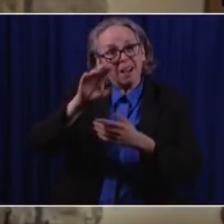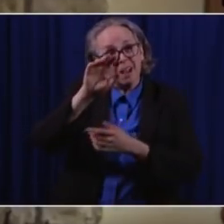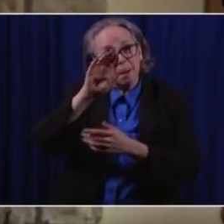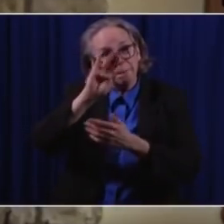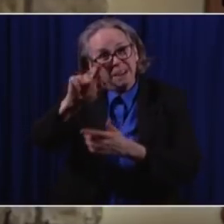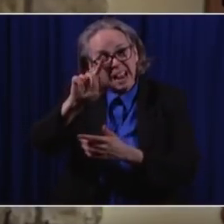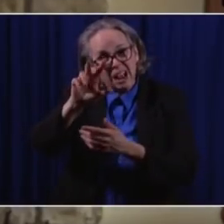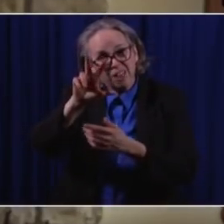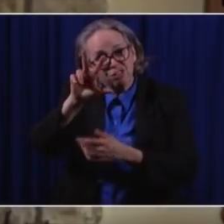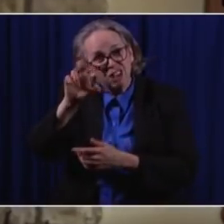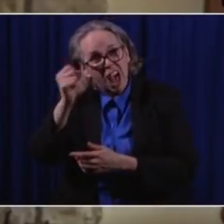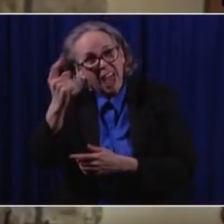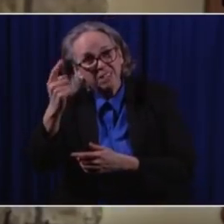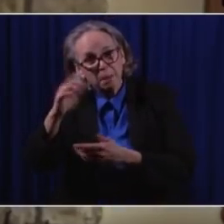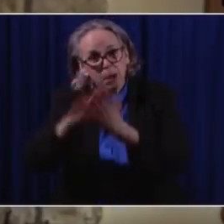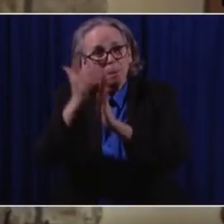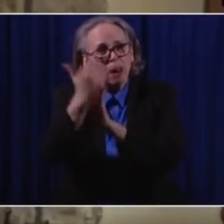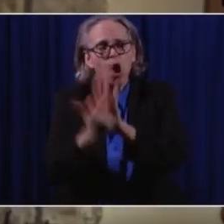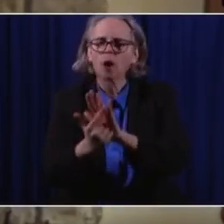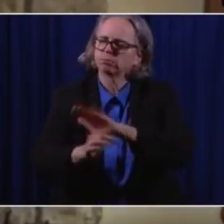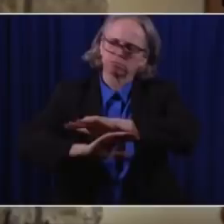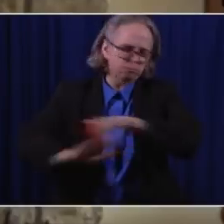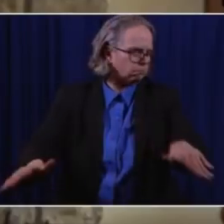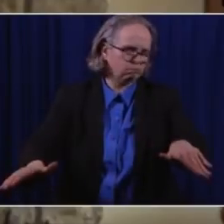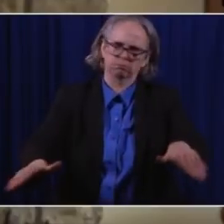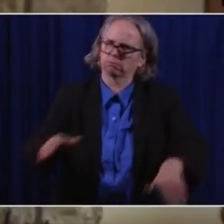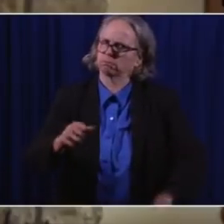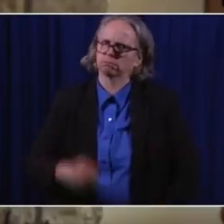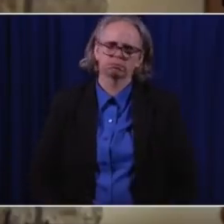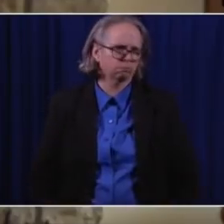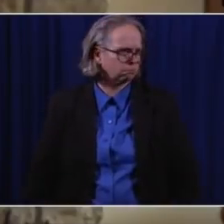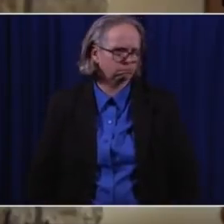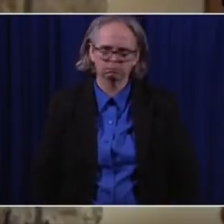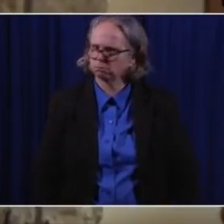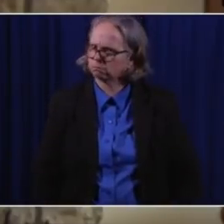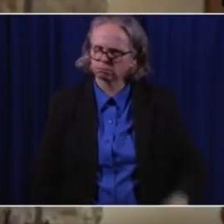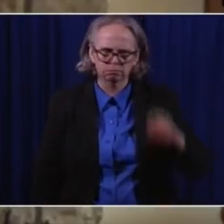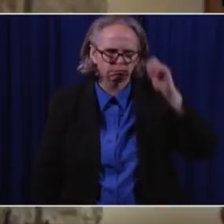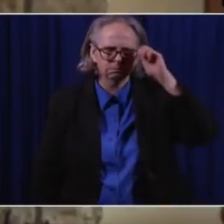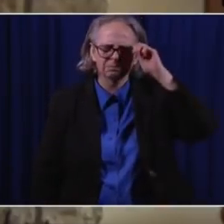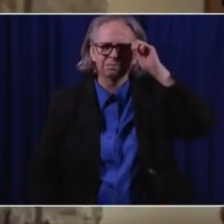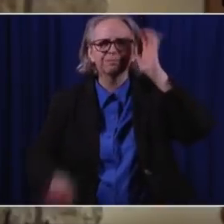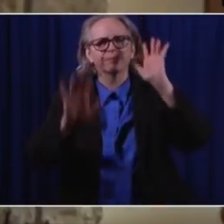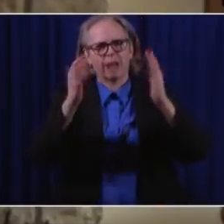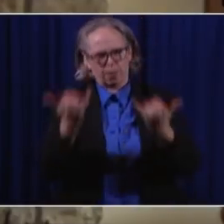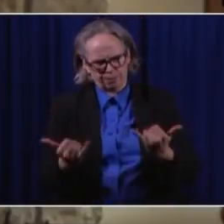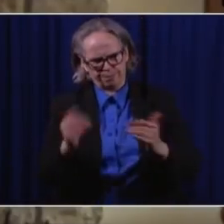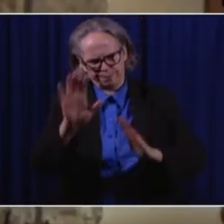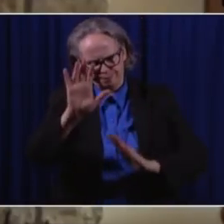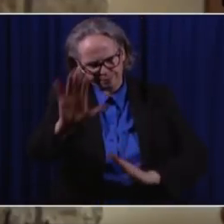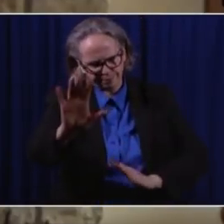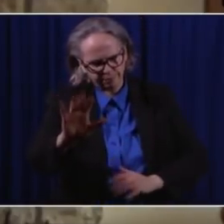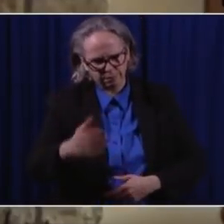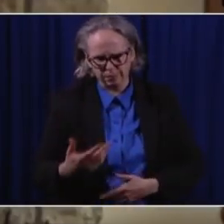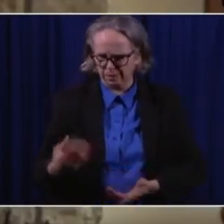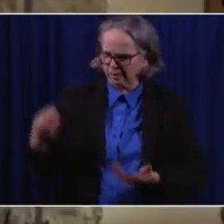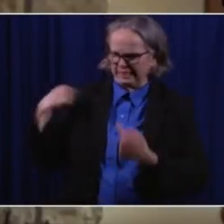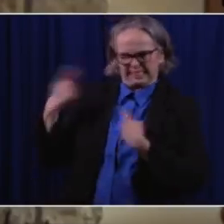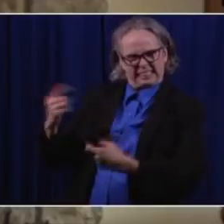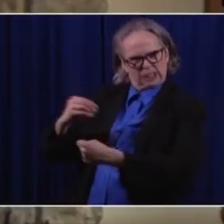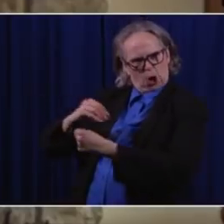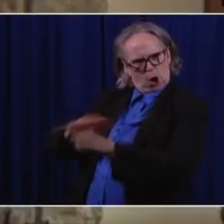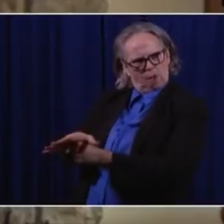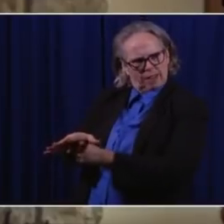I have said throughout this pandemic that I would take advice and have been